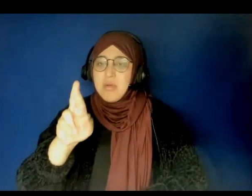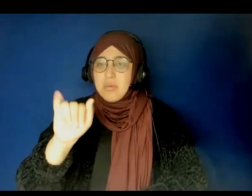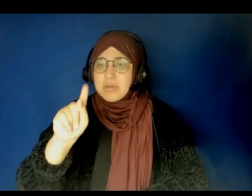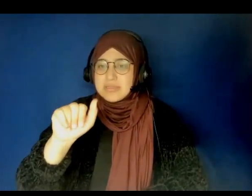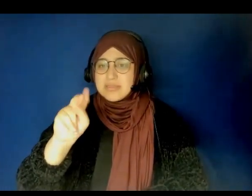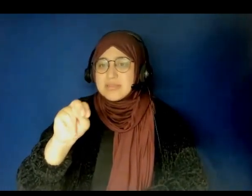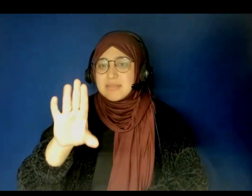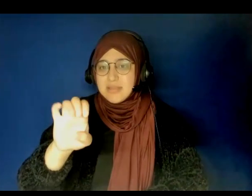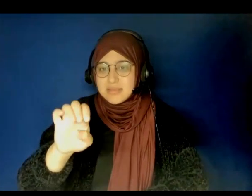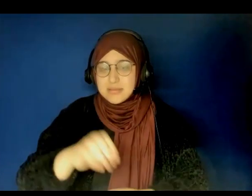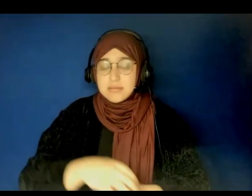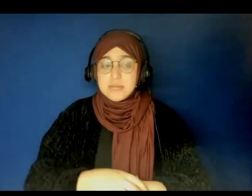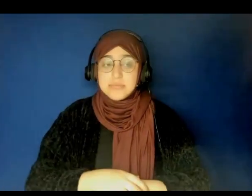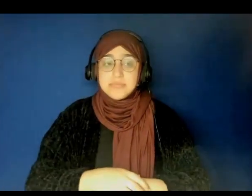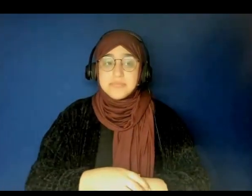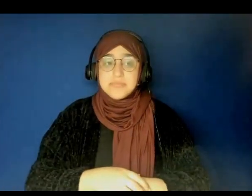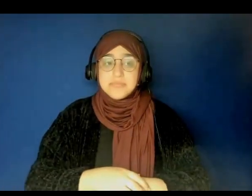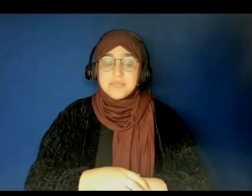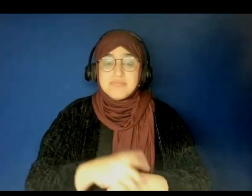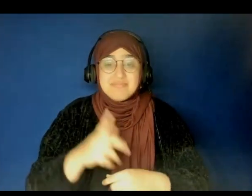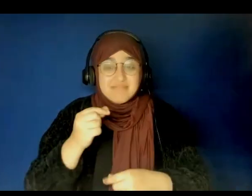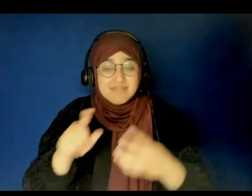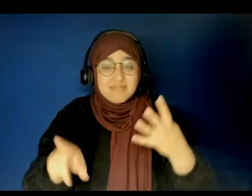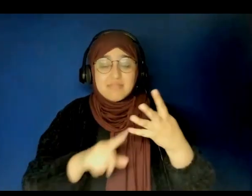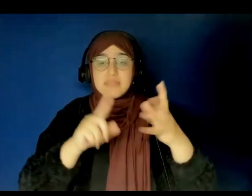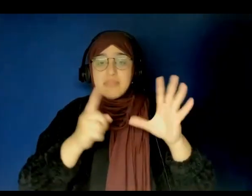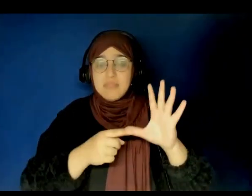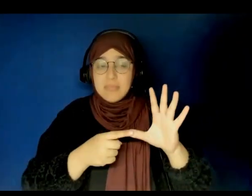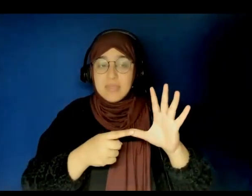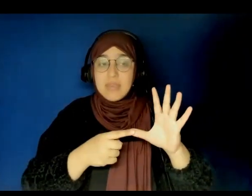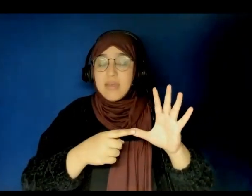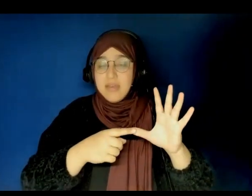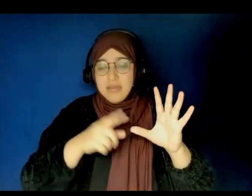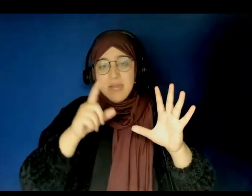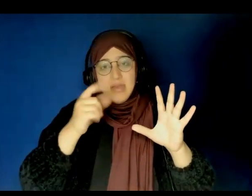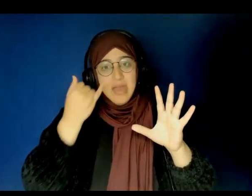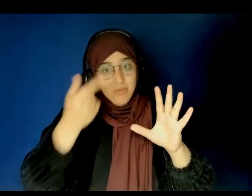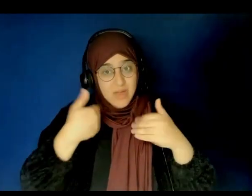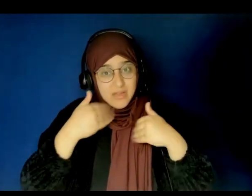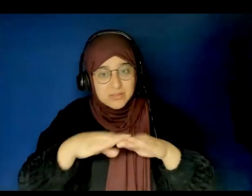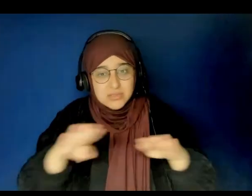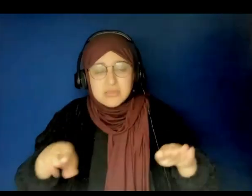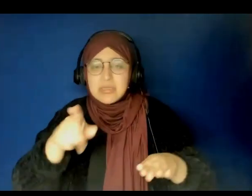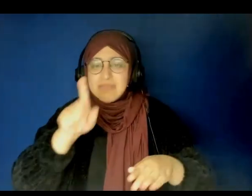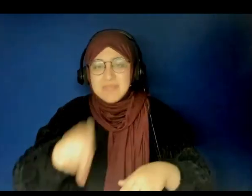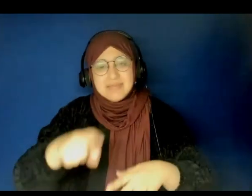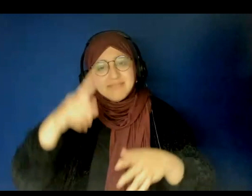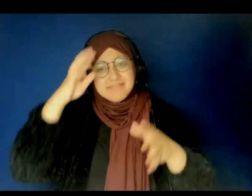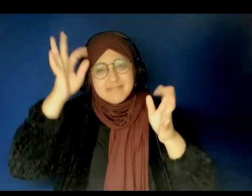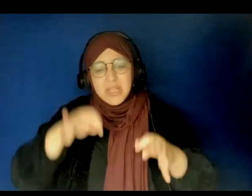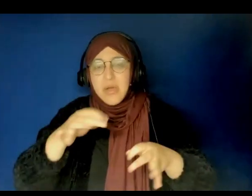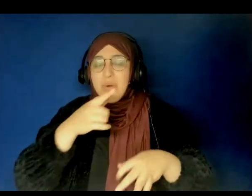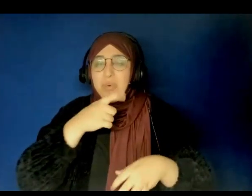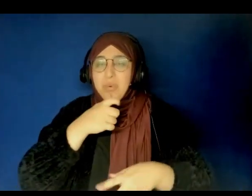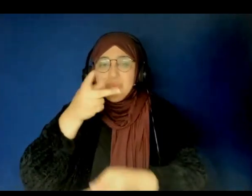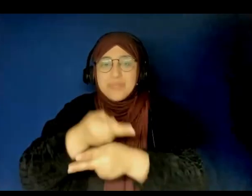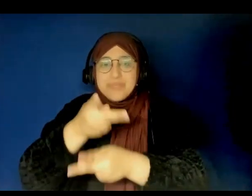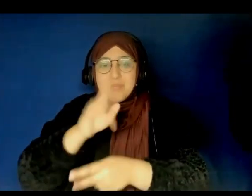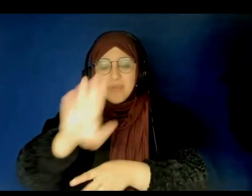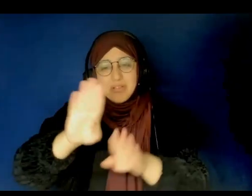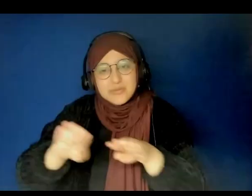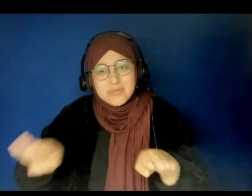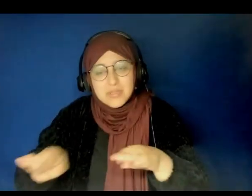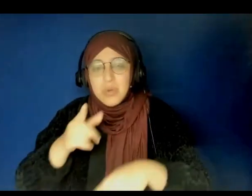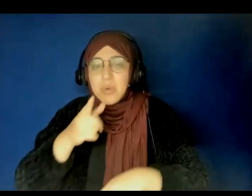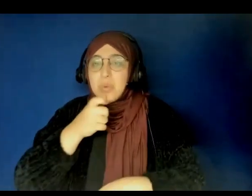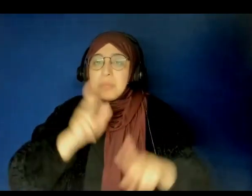if you have children, you want to designate who will be the guardian of your children, who will be the people who are most able